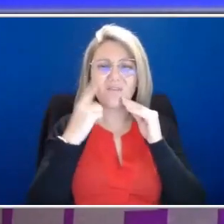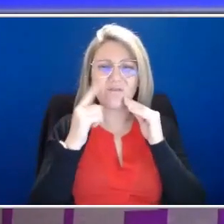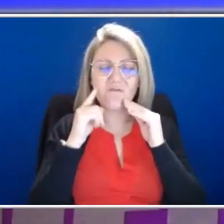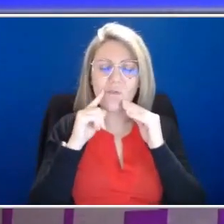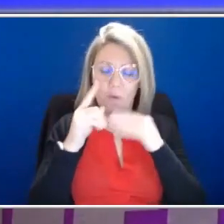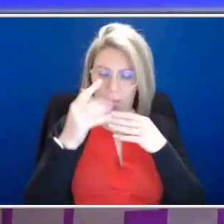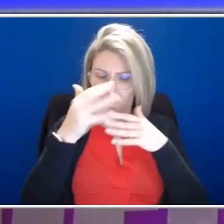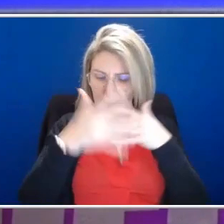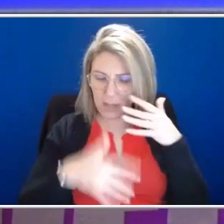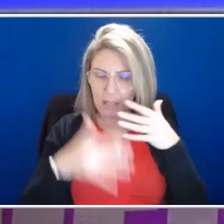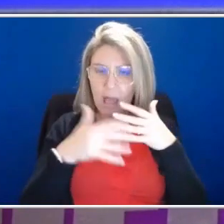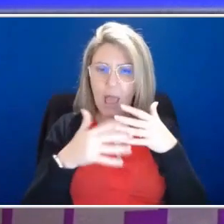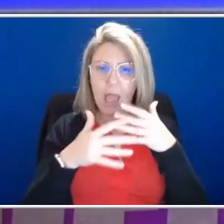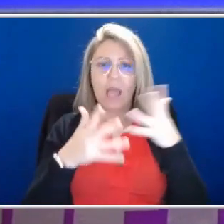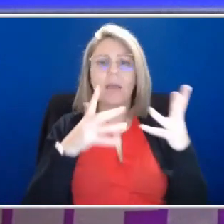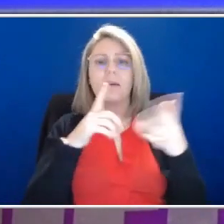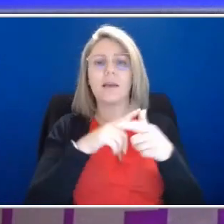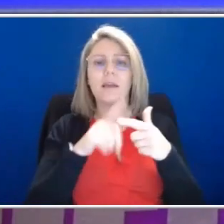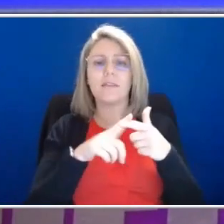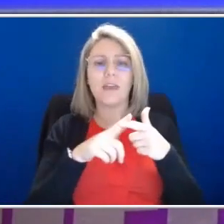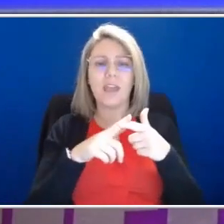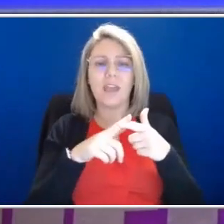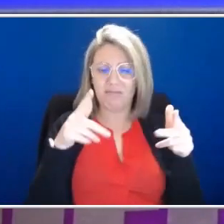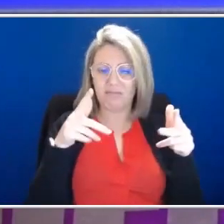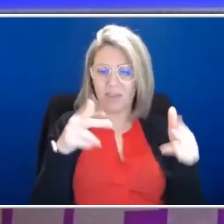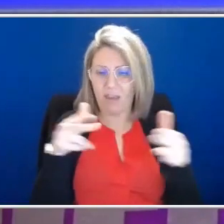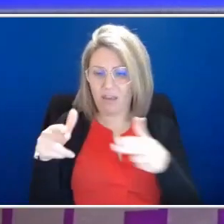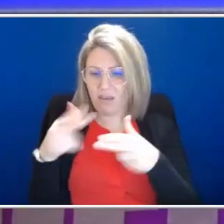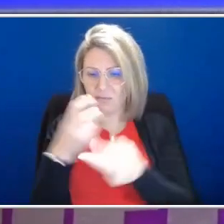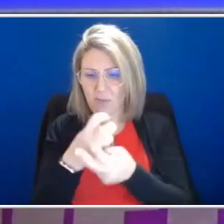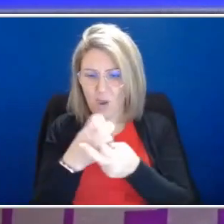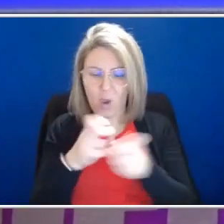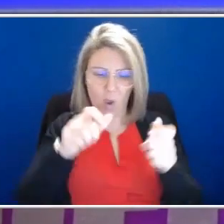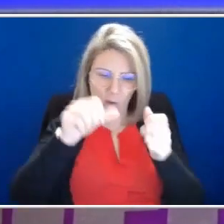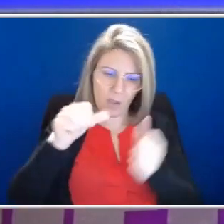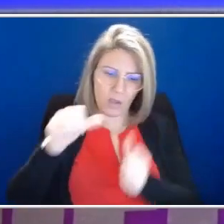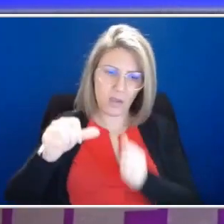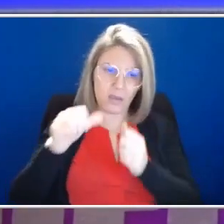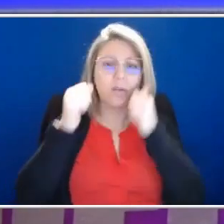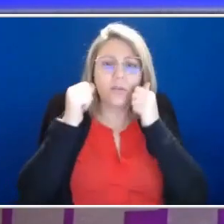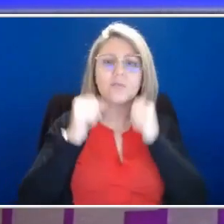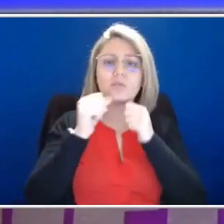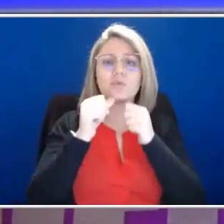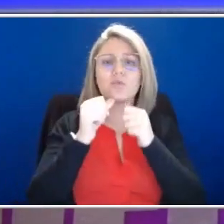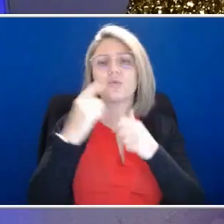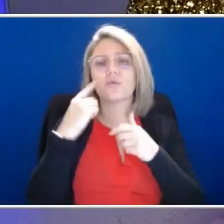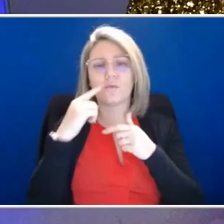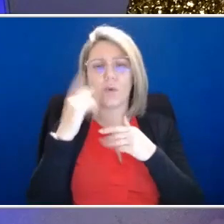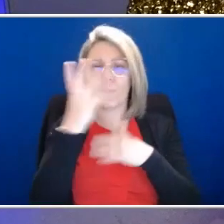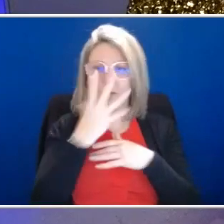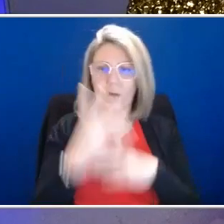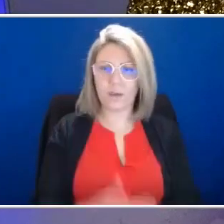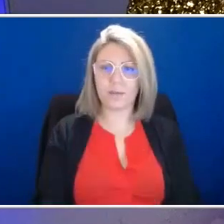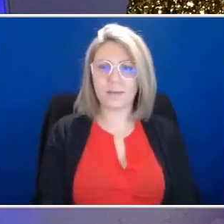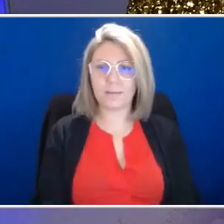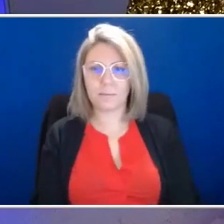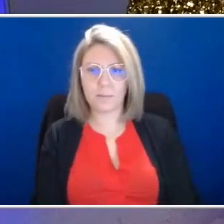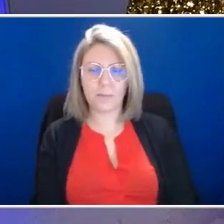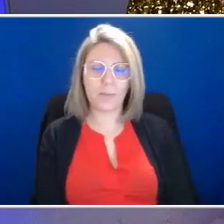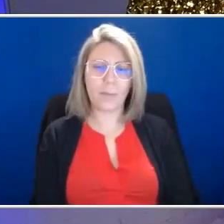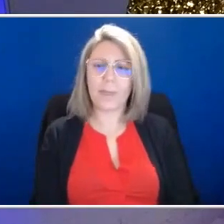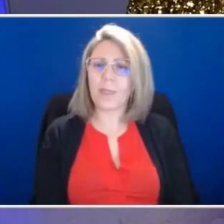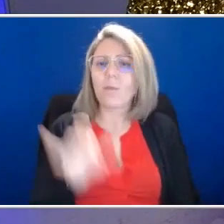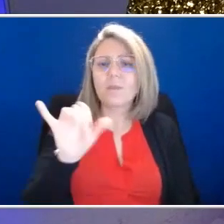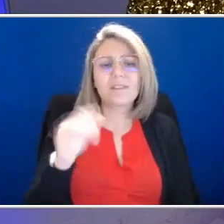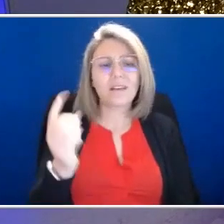transplant, and then make cuts in the bone to shape it into a new mandibular arch to rebuild the face. Was this something that